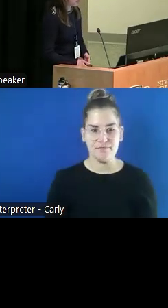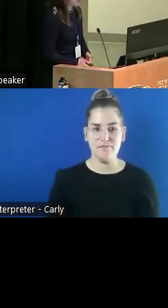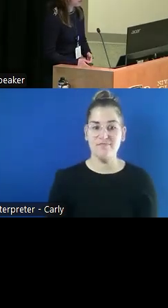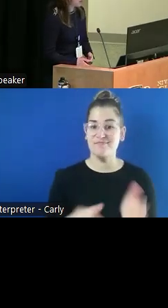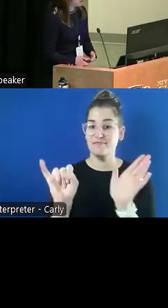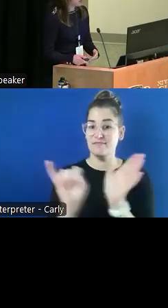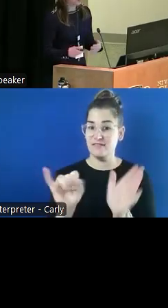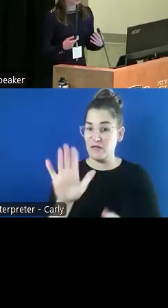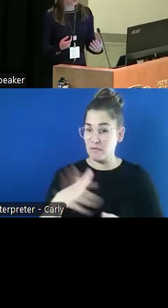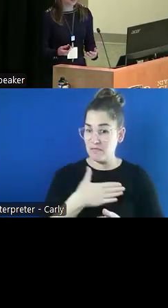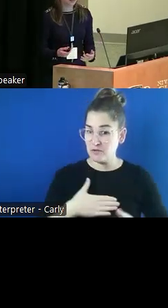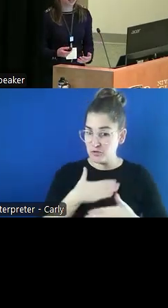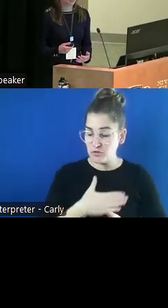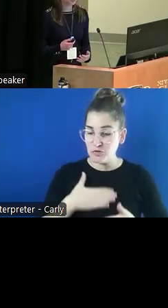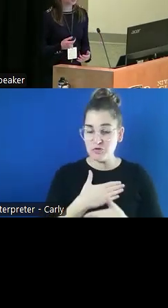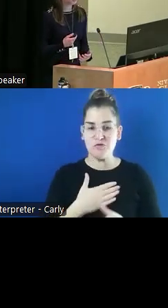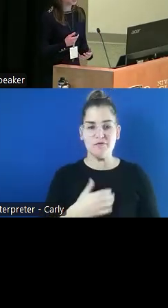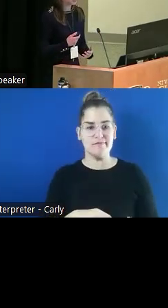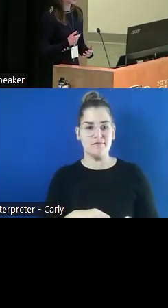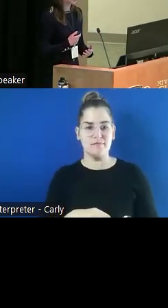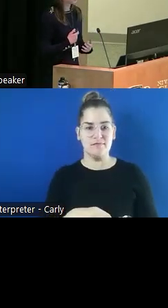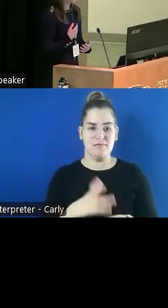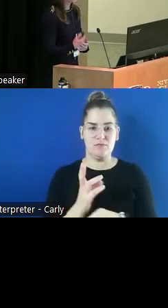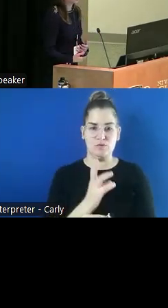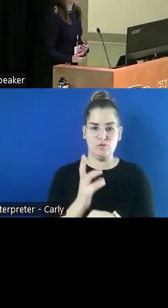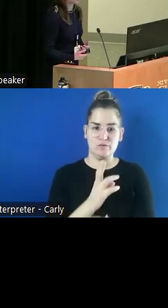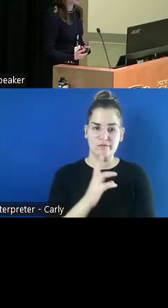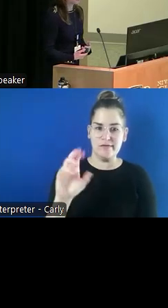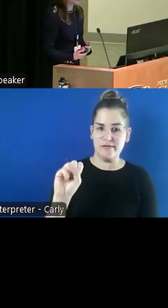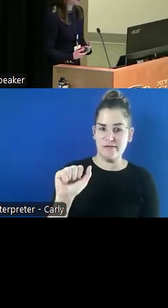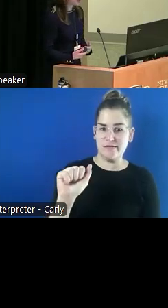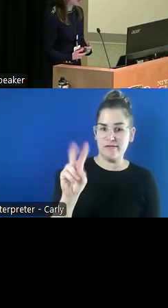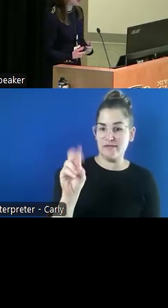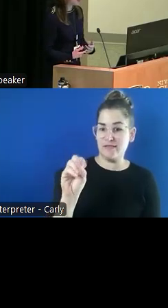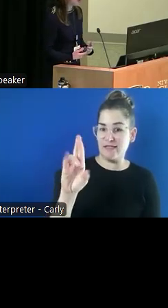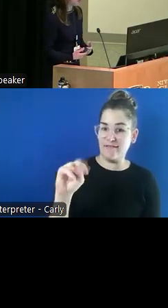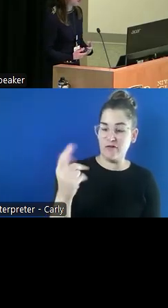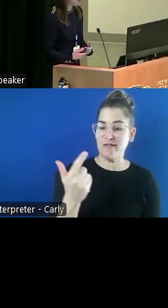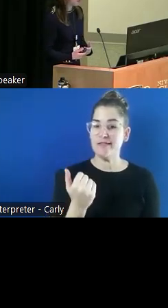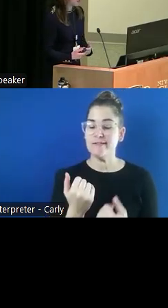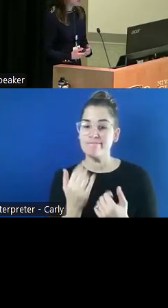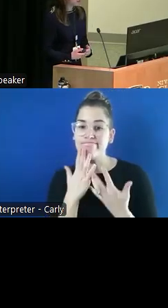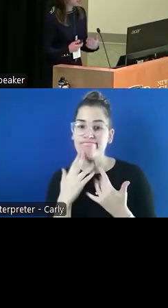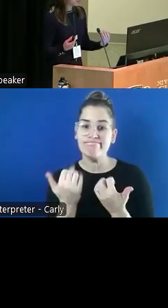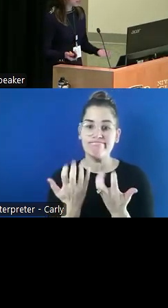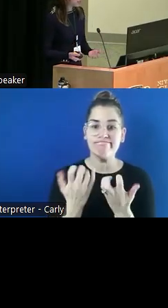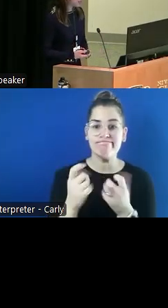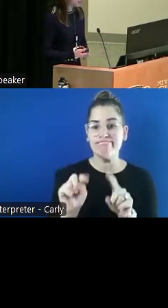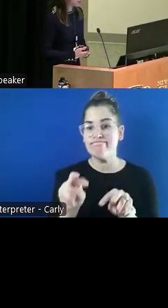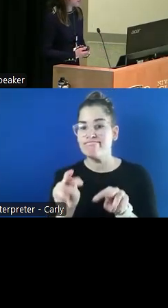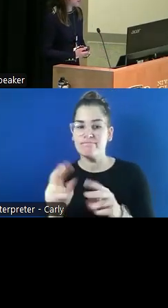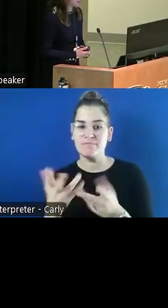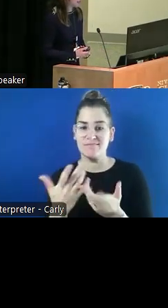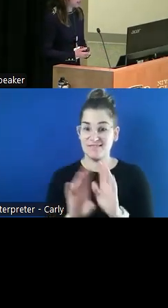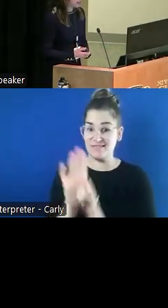life. We talk about using savoring to increase wanting of rewards in your environment, building anticipation